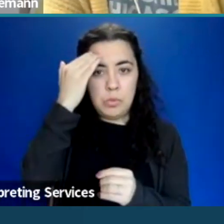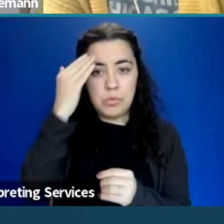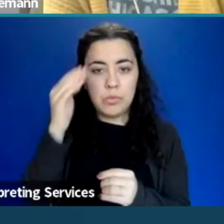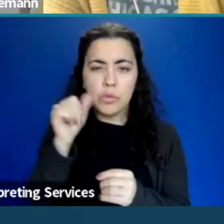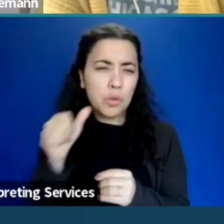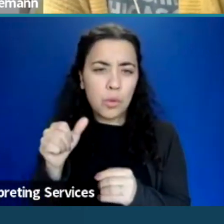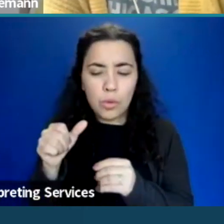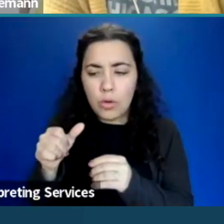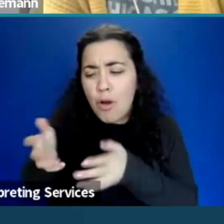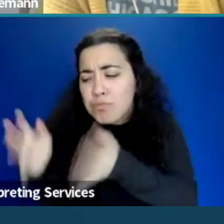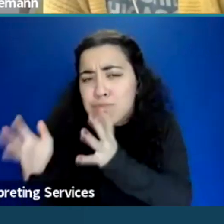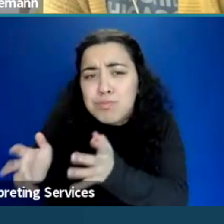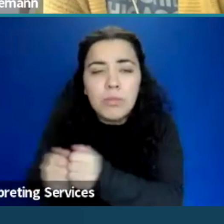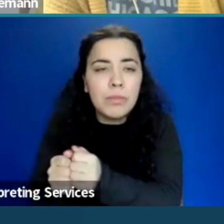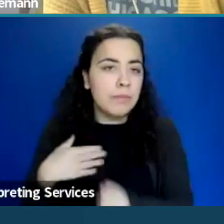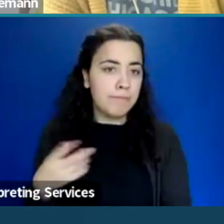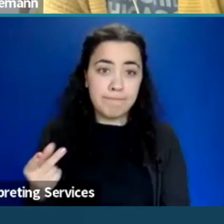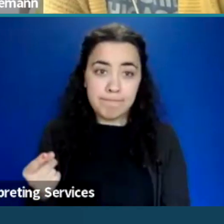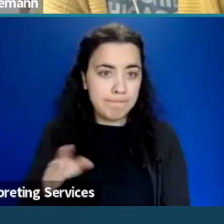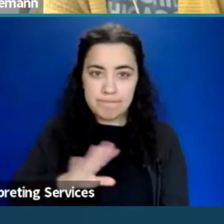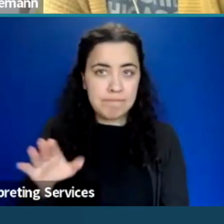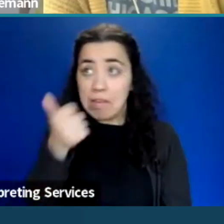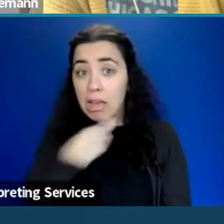be talking to the dogs.